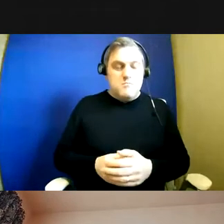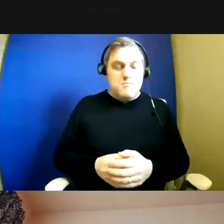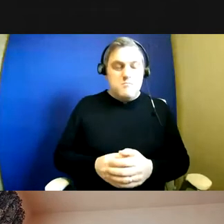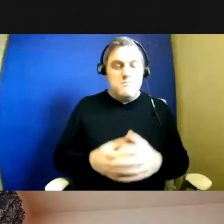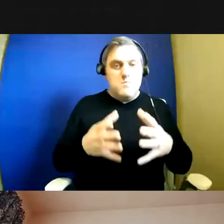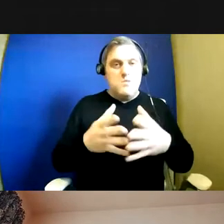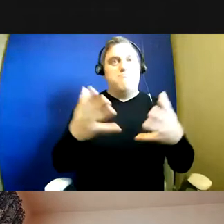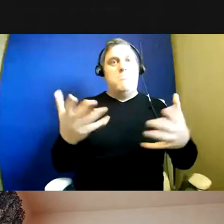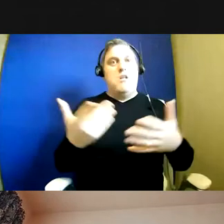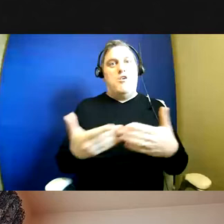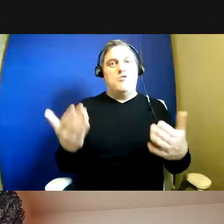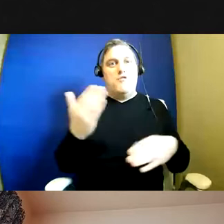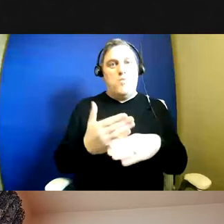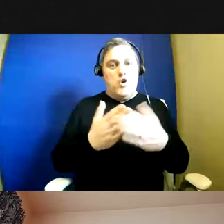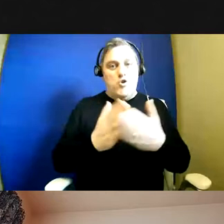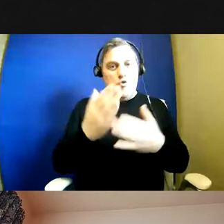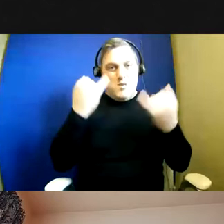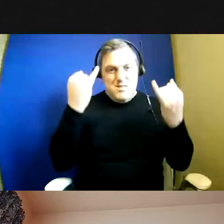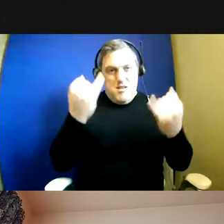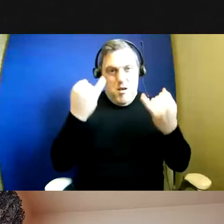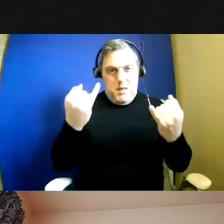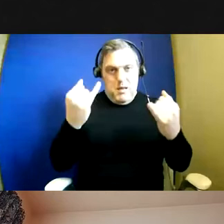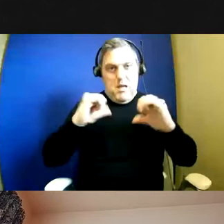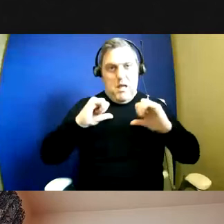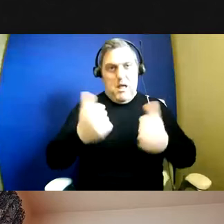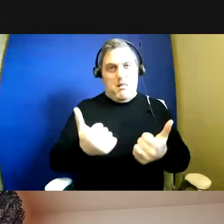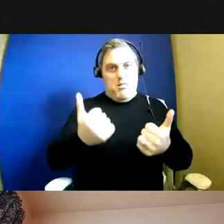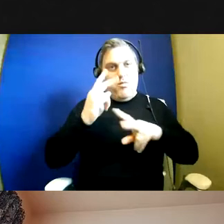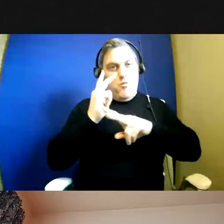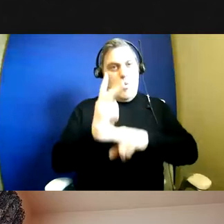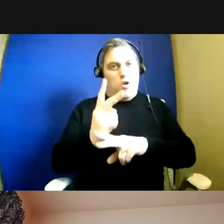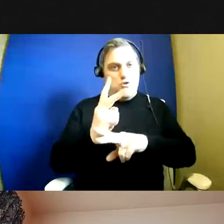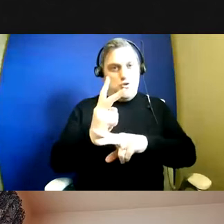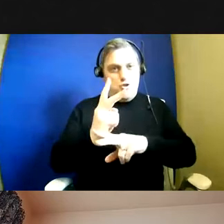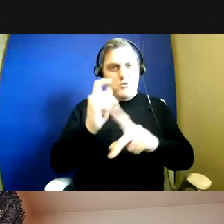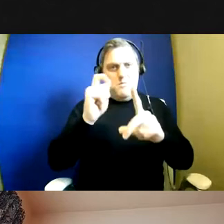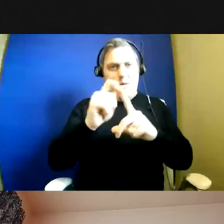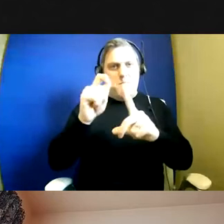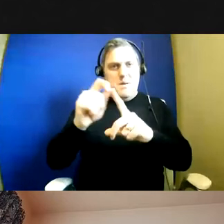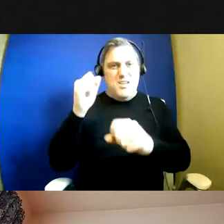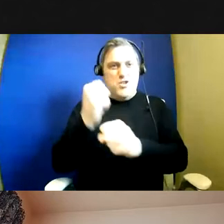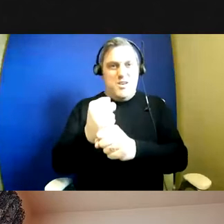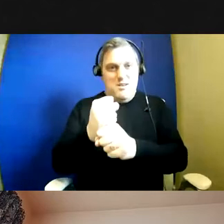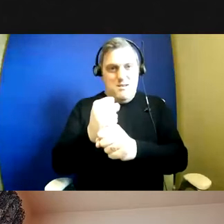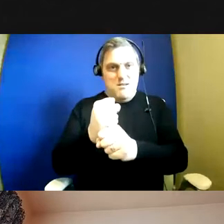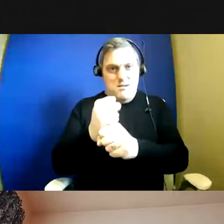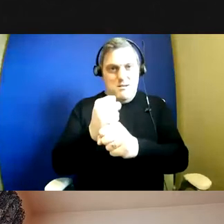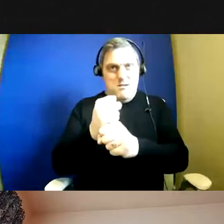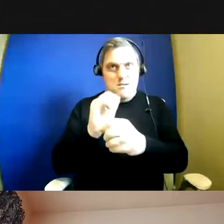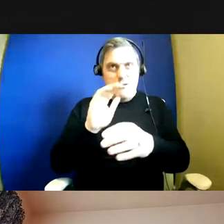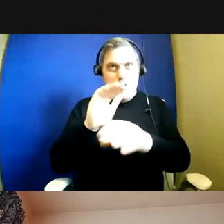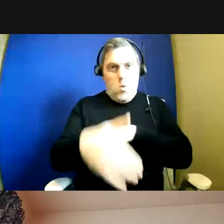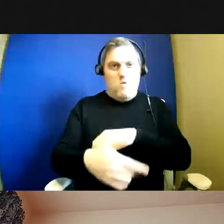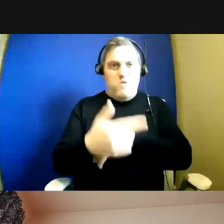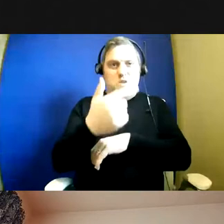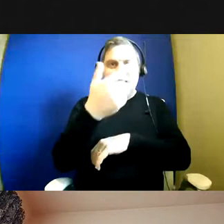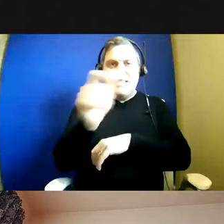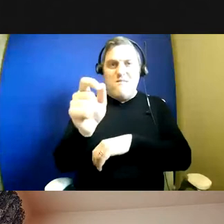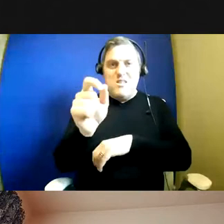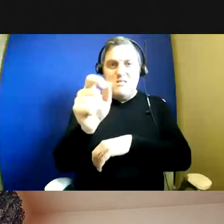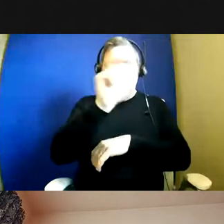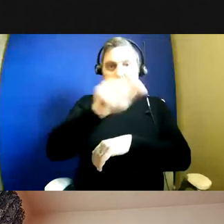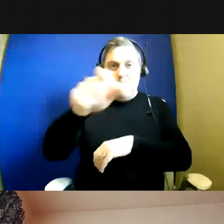on at the moment by Derbyshire Health Watch. They've got a PPG of over 70 members looking